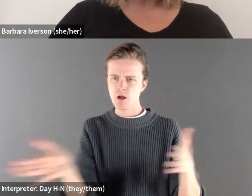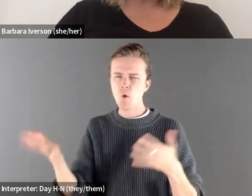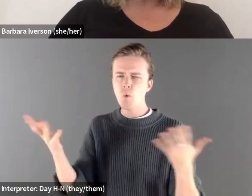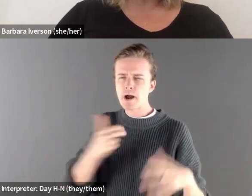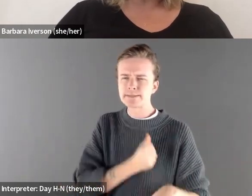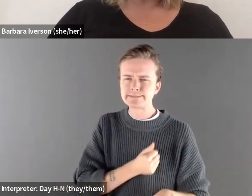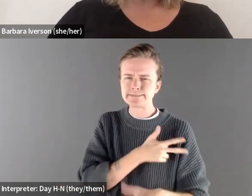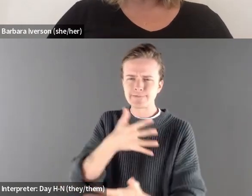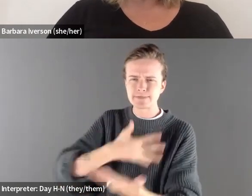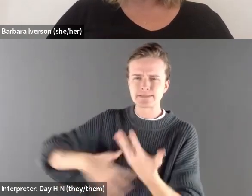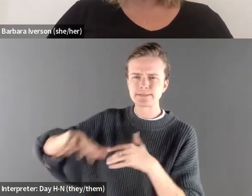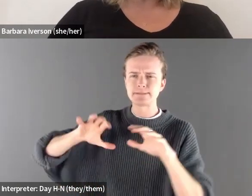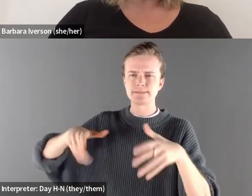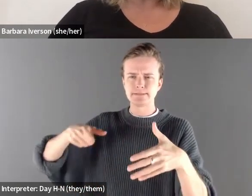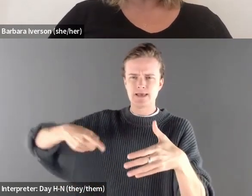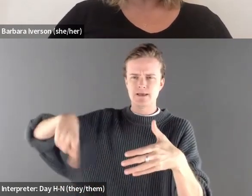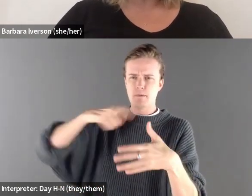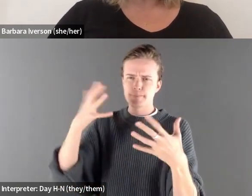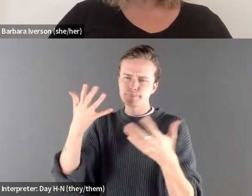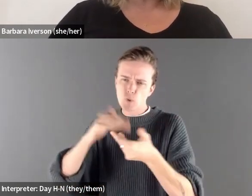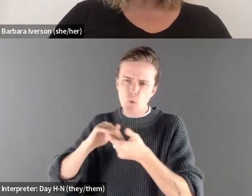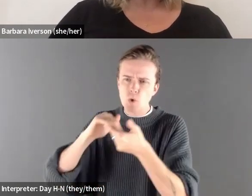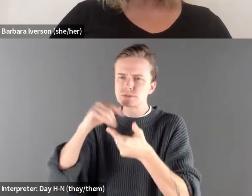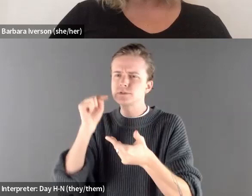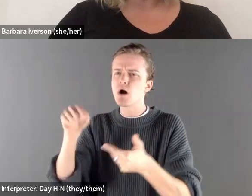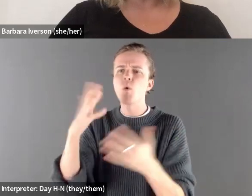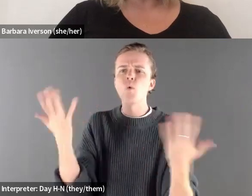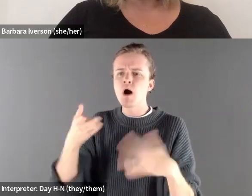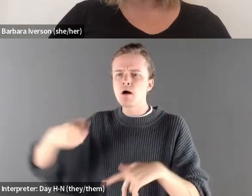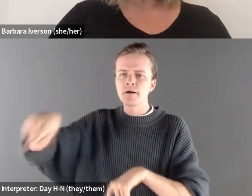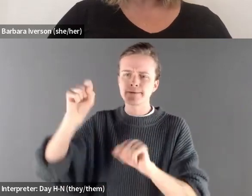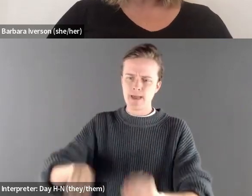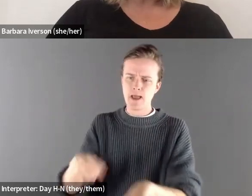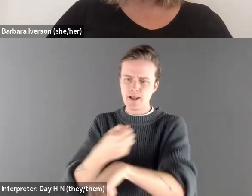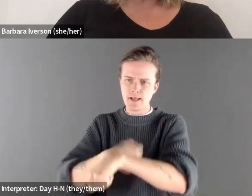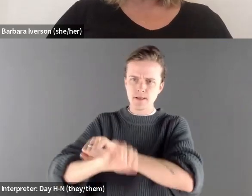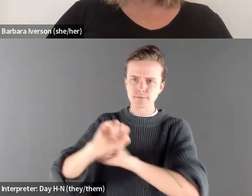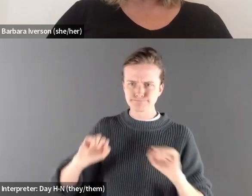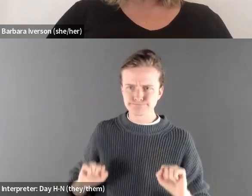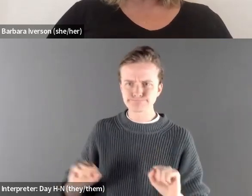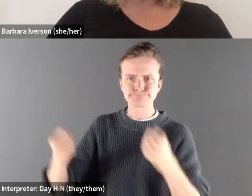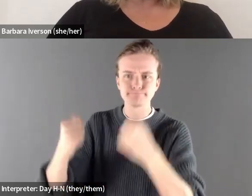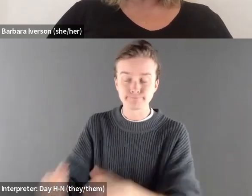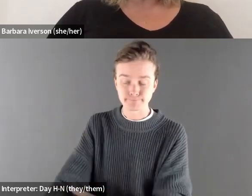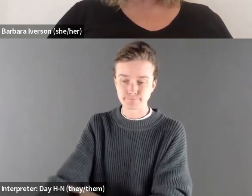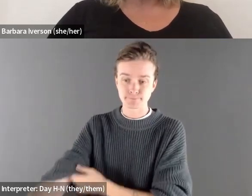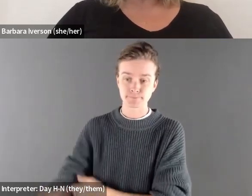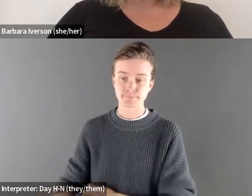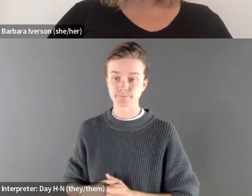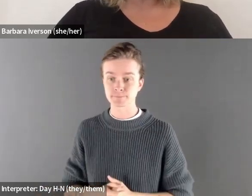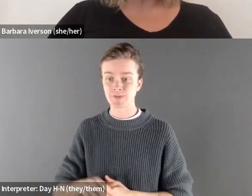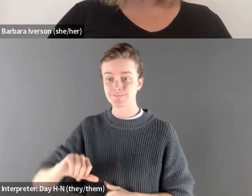points? And that would be a great place to finish out. So first, there's a question from Rand. And he says, what do you see